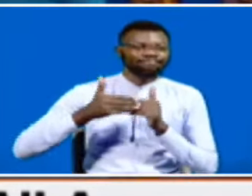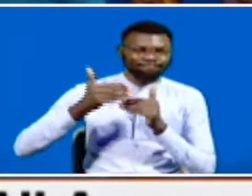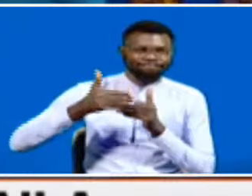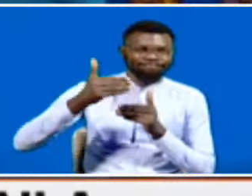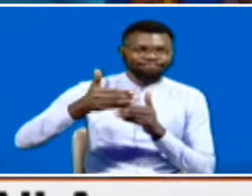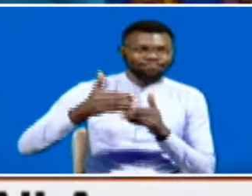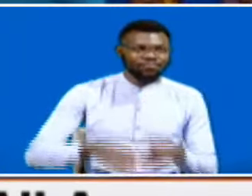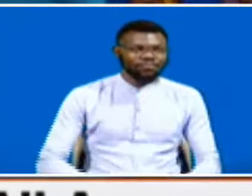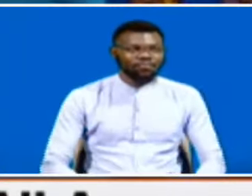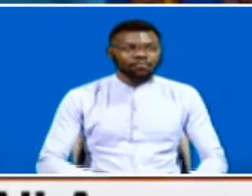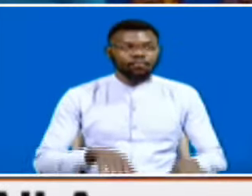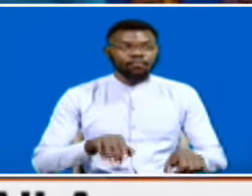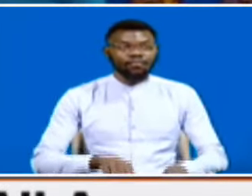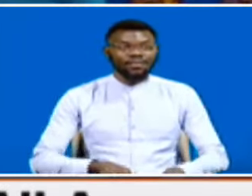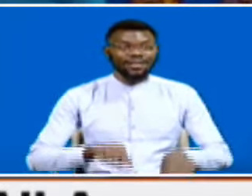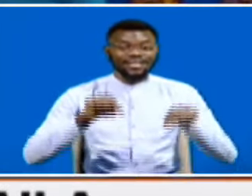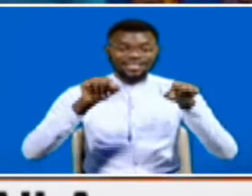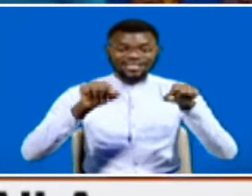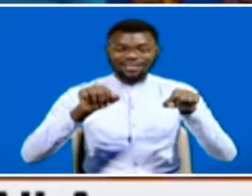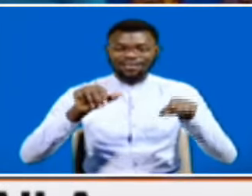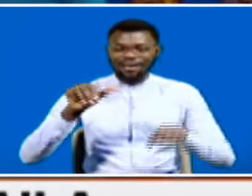The chair of the AU is coming up